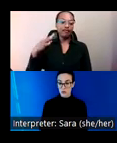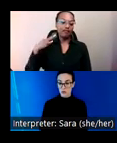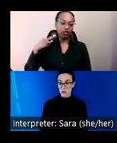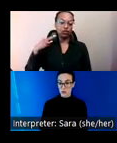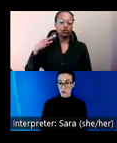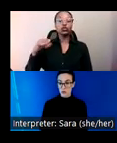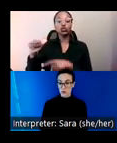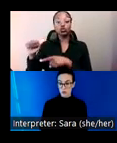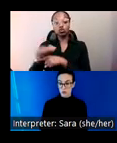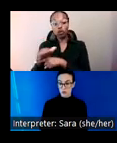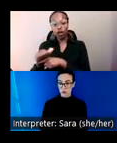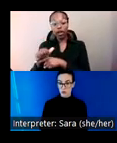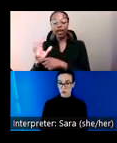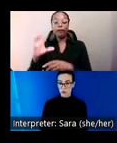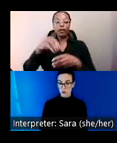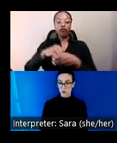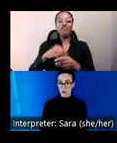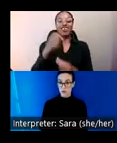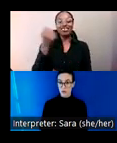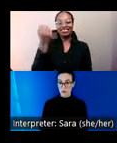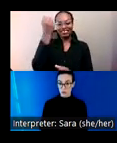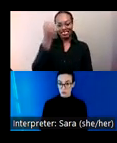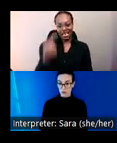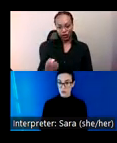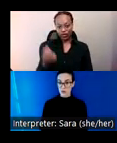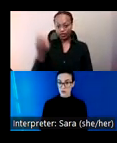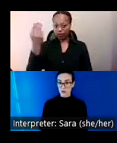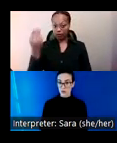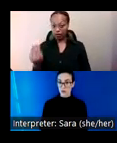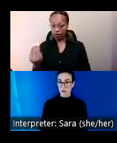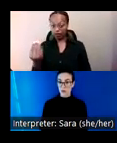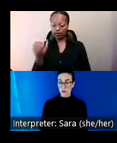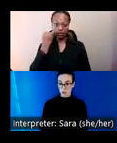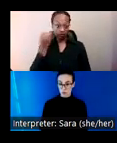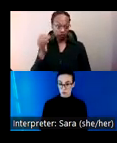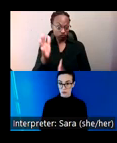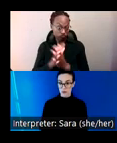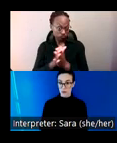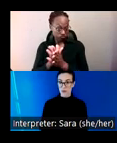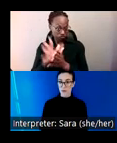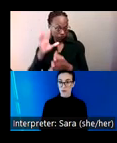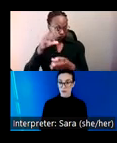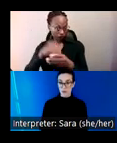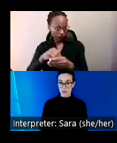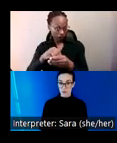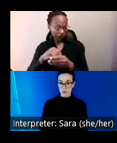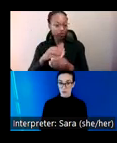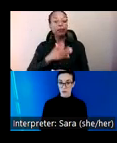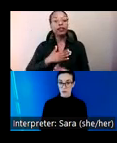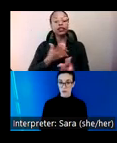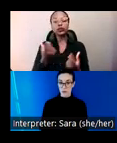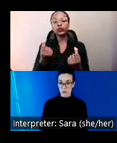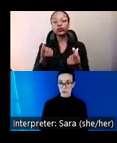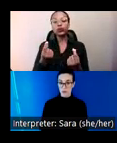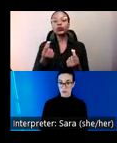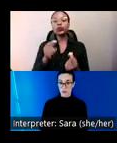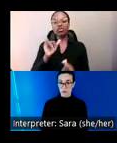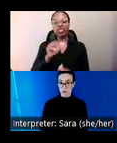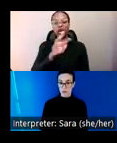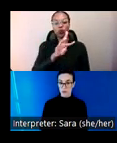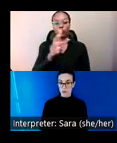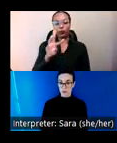on Saturdays and Mondays. So if you are interested in this, please go to